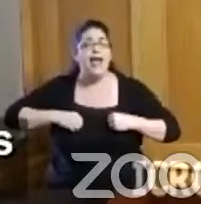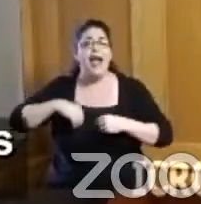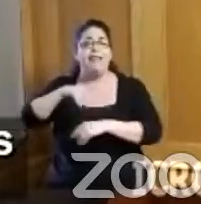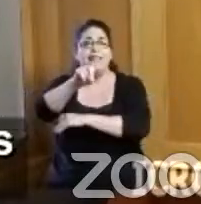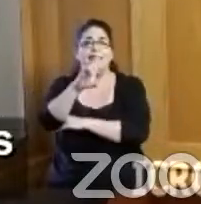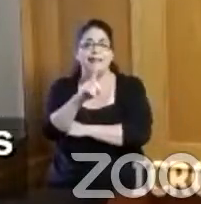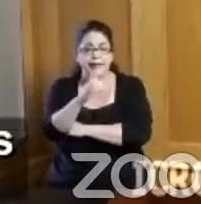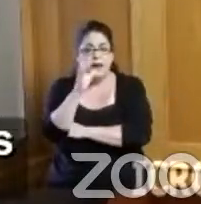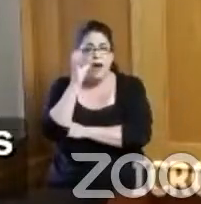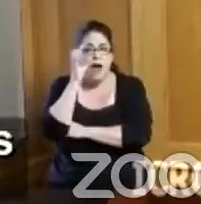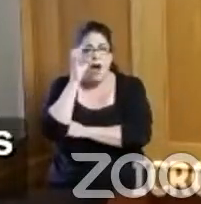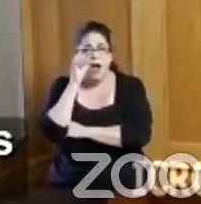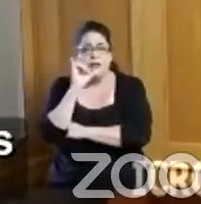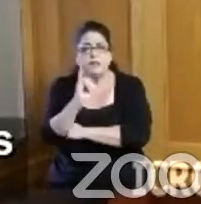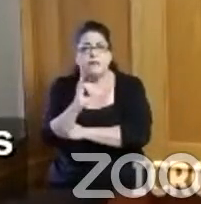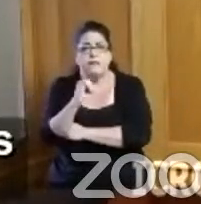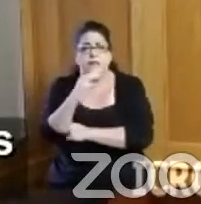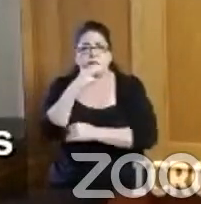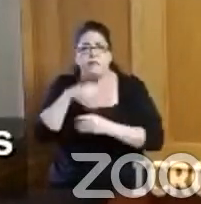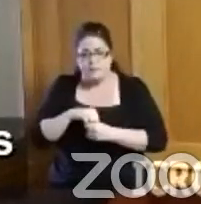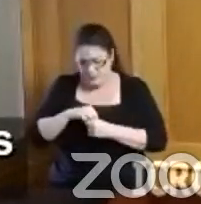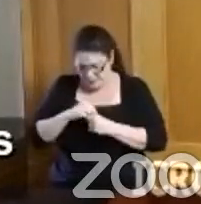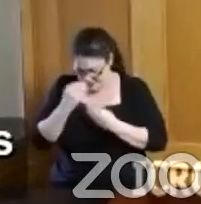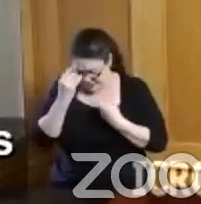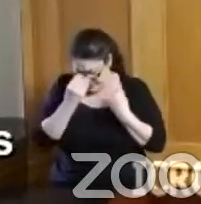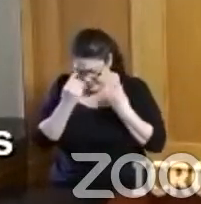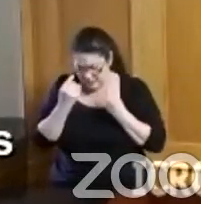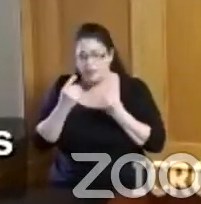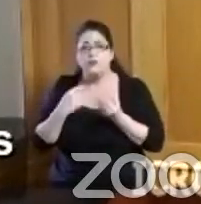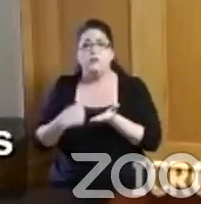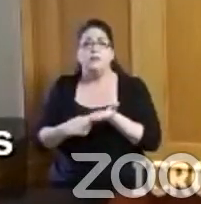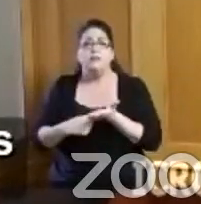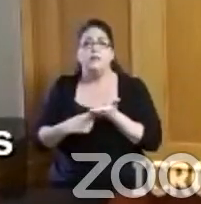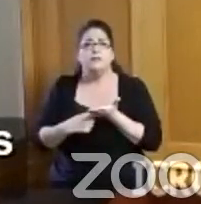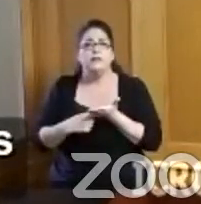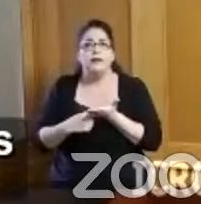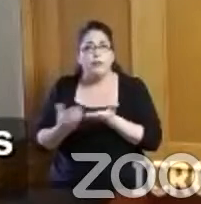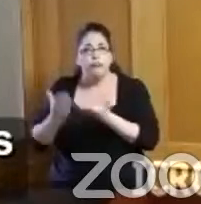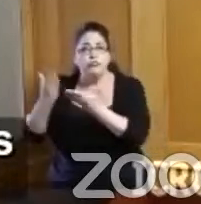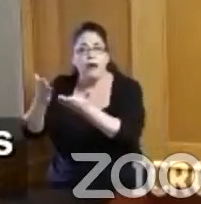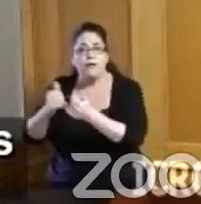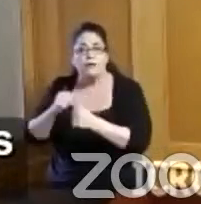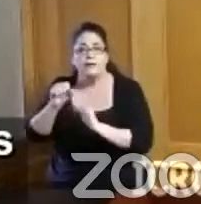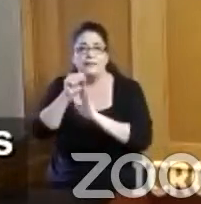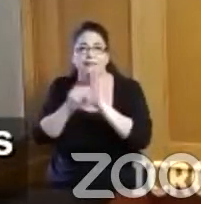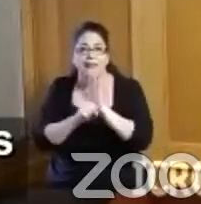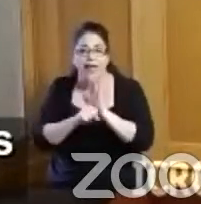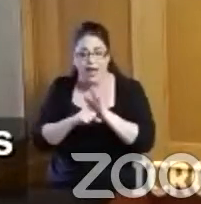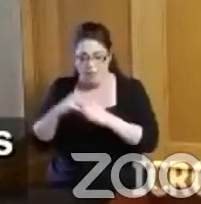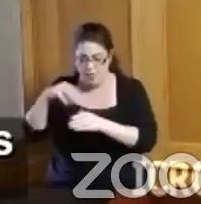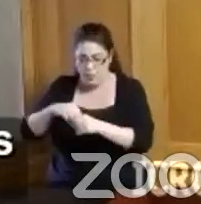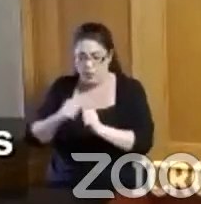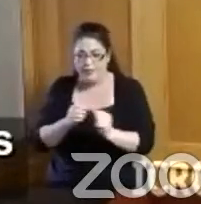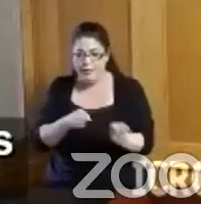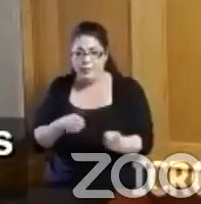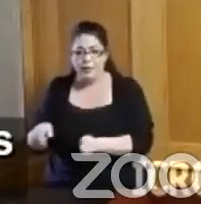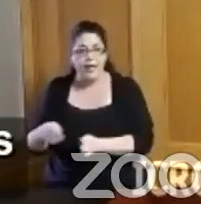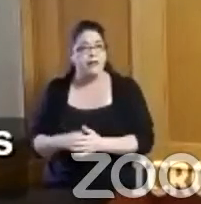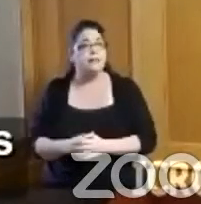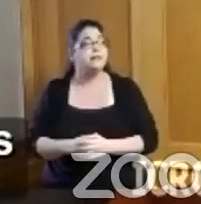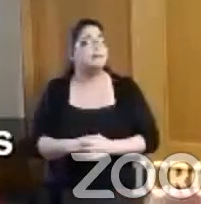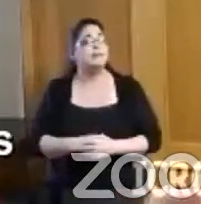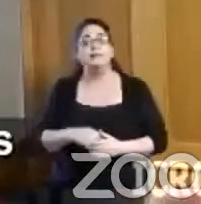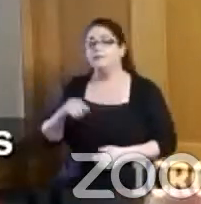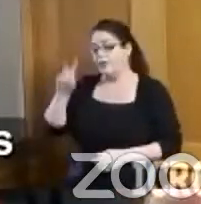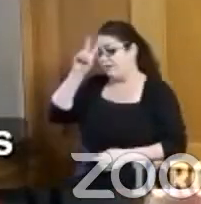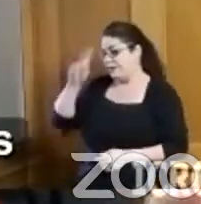to us. So I'm just so proud also, not to belabor this, that this is a great plan. So. President, yes. I forgot to